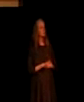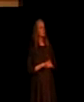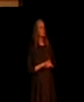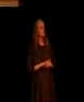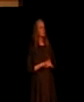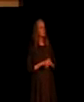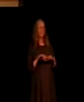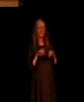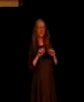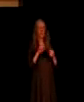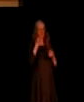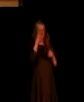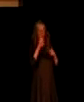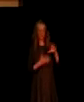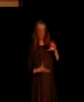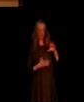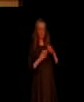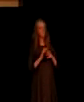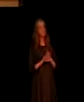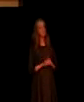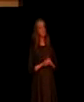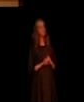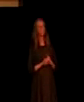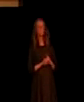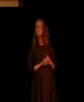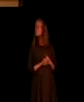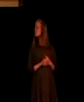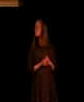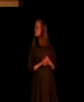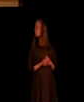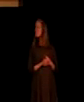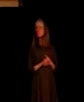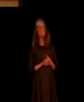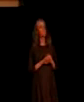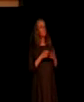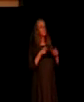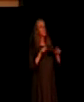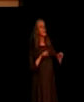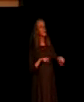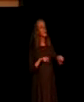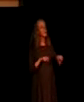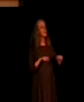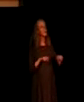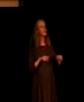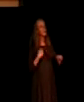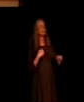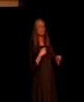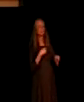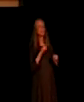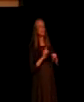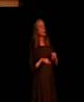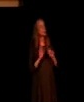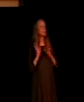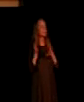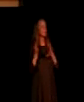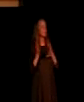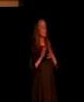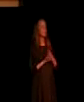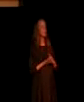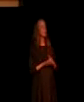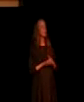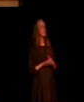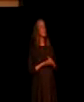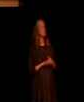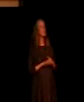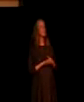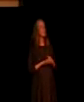really run amok. And this turned out, we couldn't believe it.